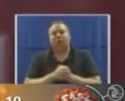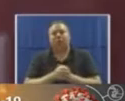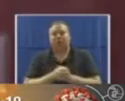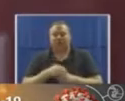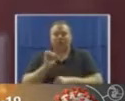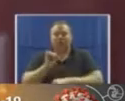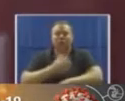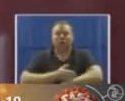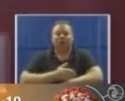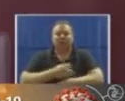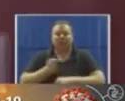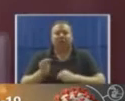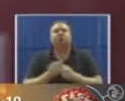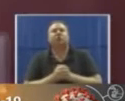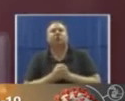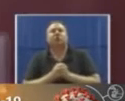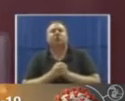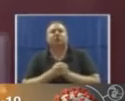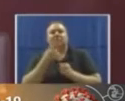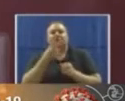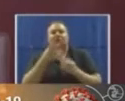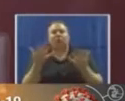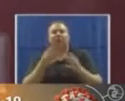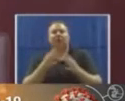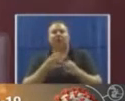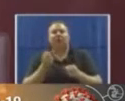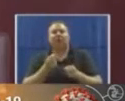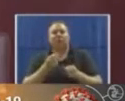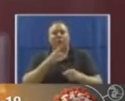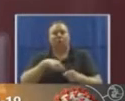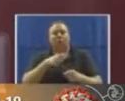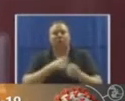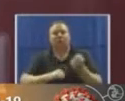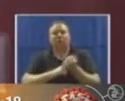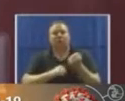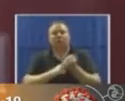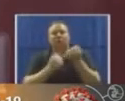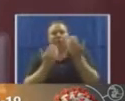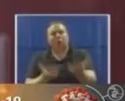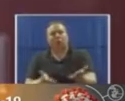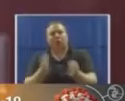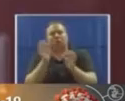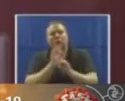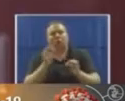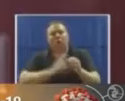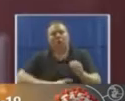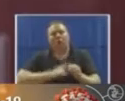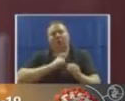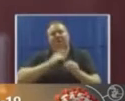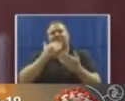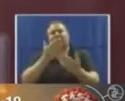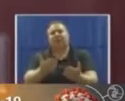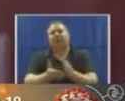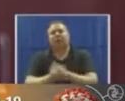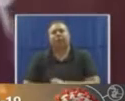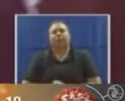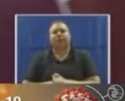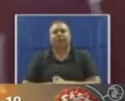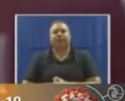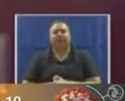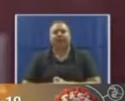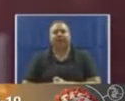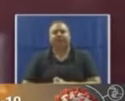scientific inconsistency wherever it is found. We support this motion of no confidence. I thank you.